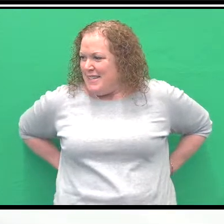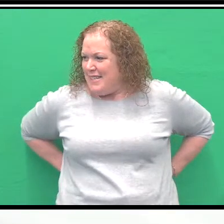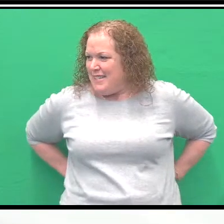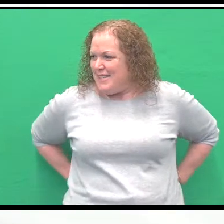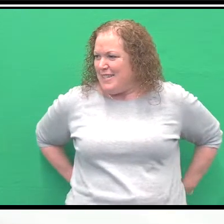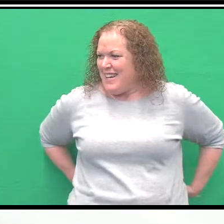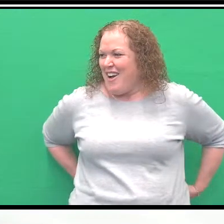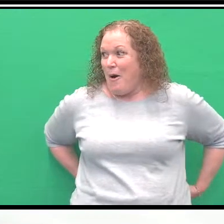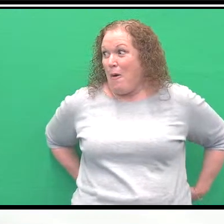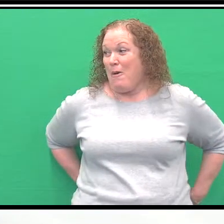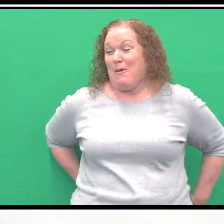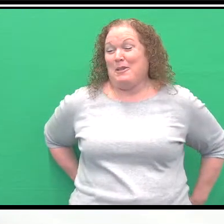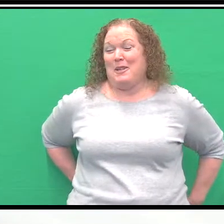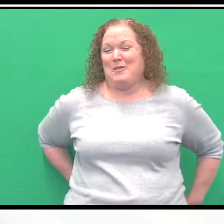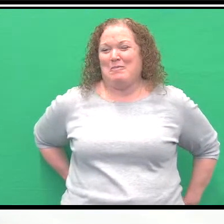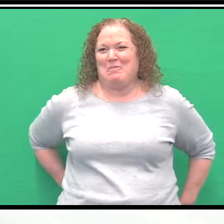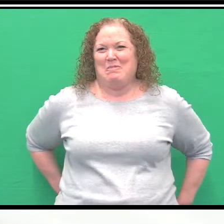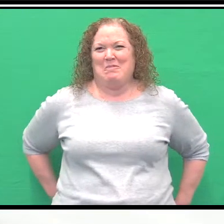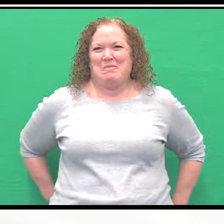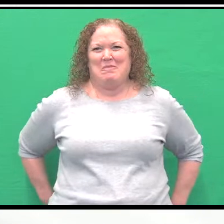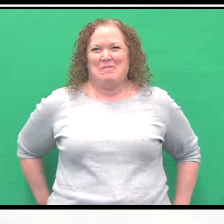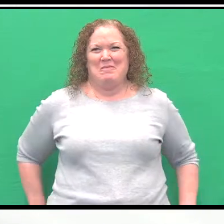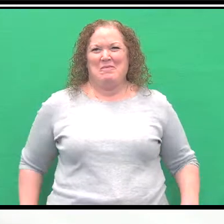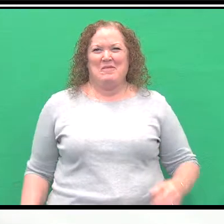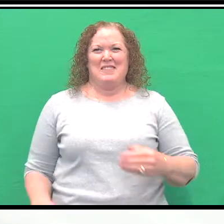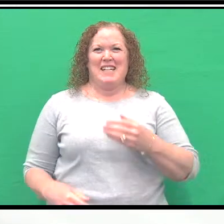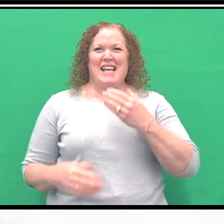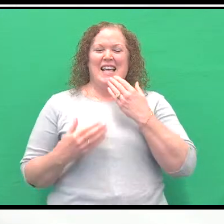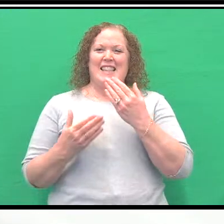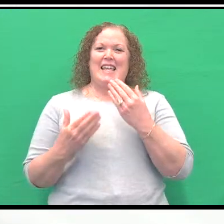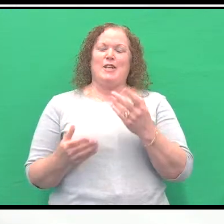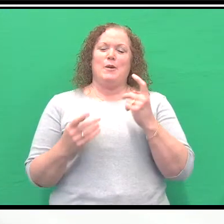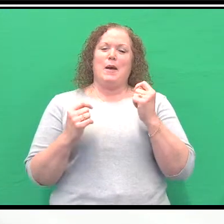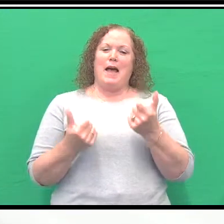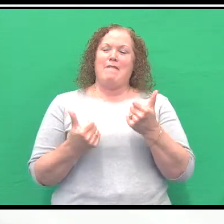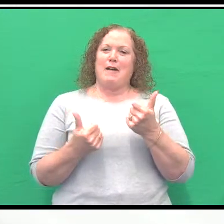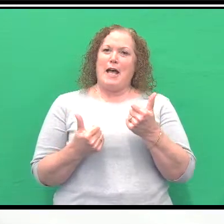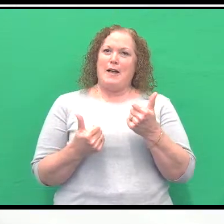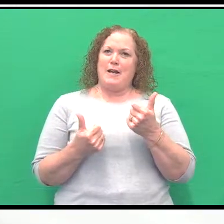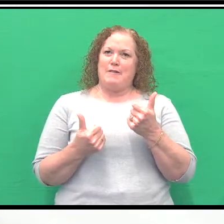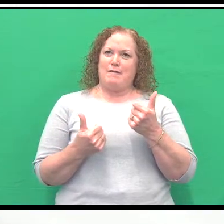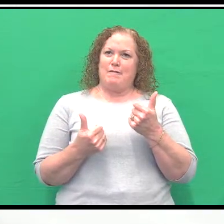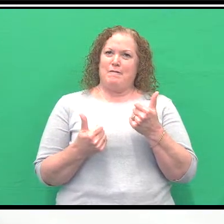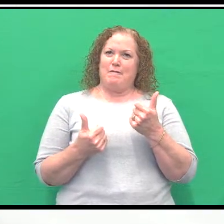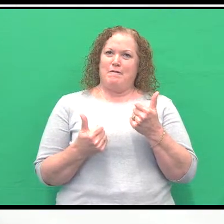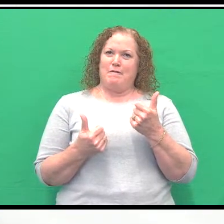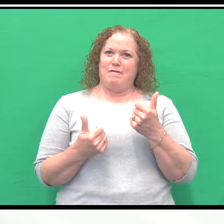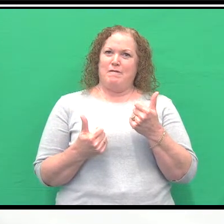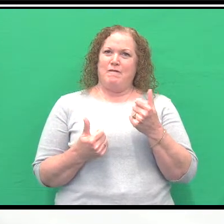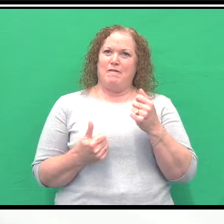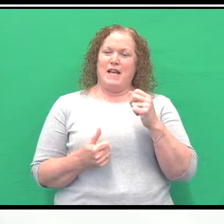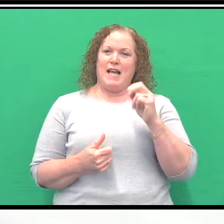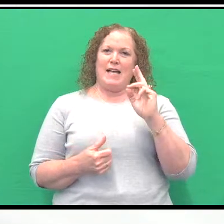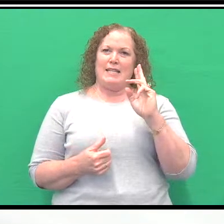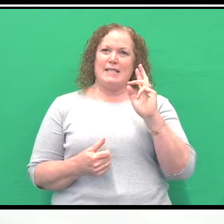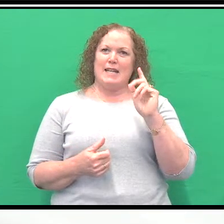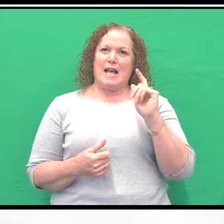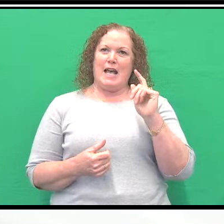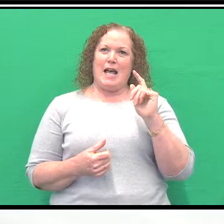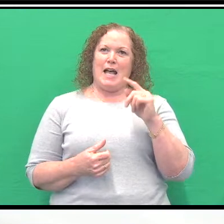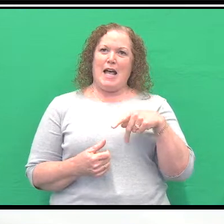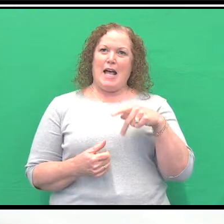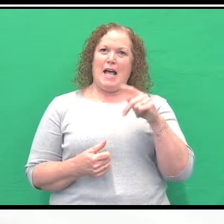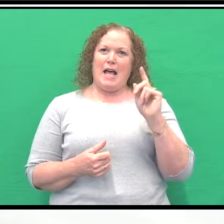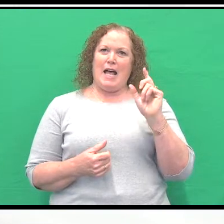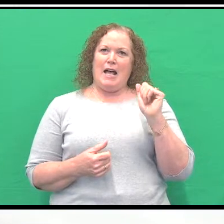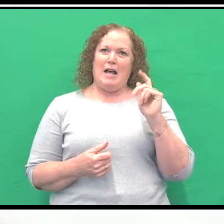Well, thank you, President Girardi. I just have a quick update tonight for the superintendent's report. I will